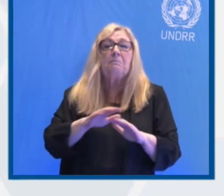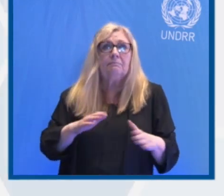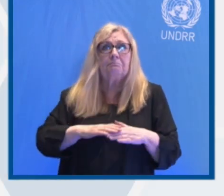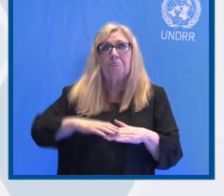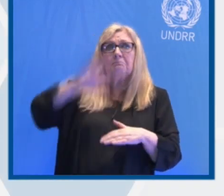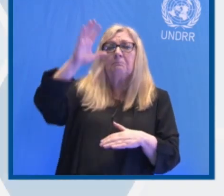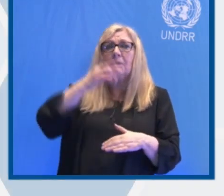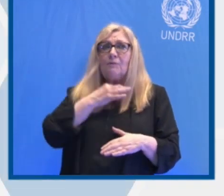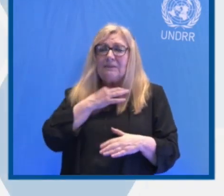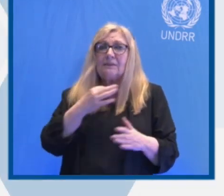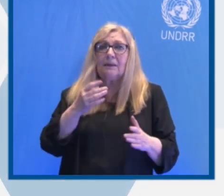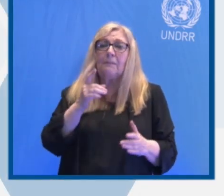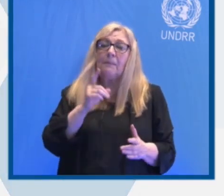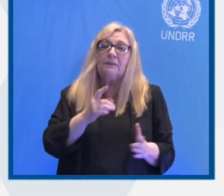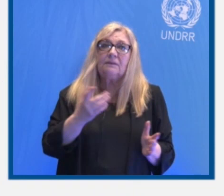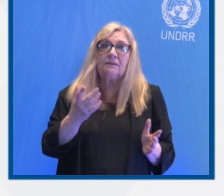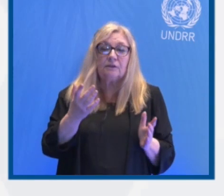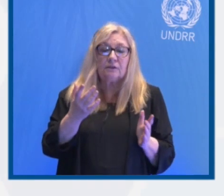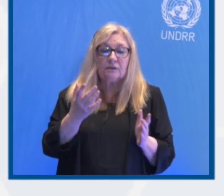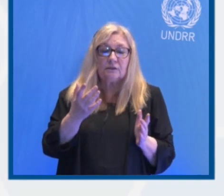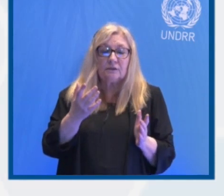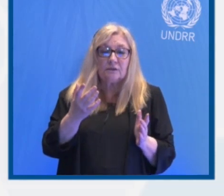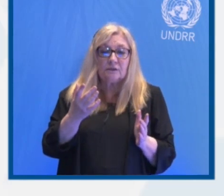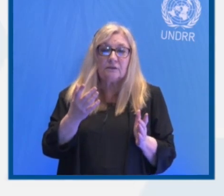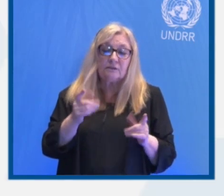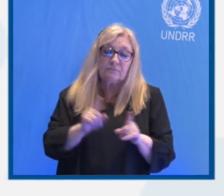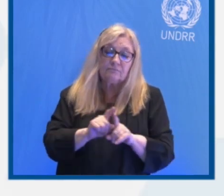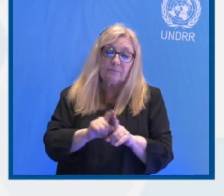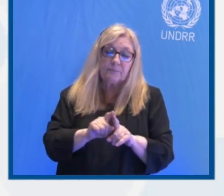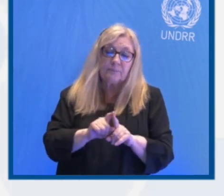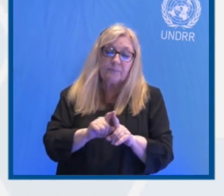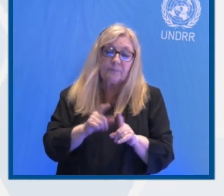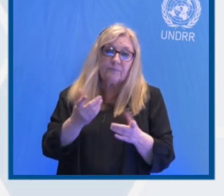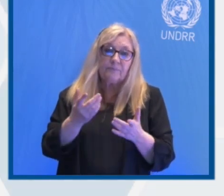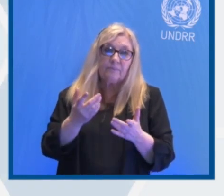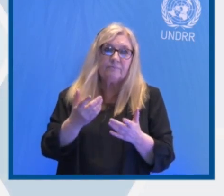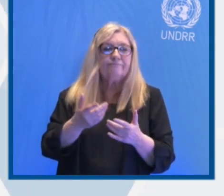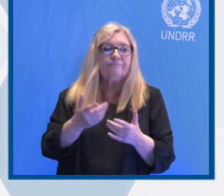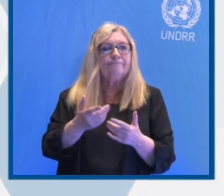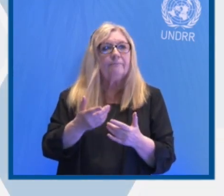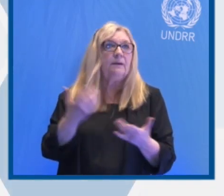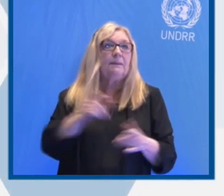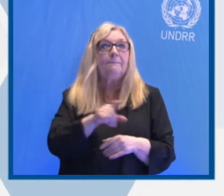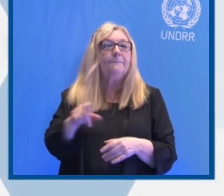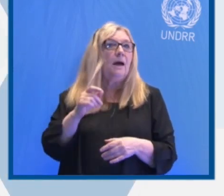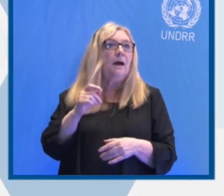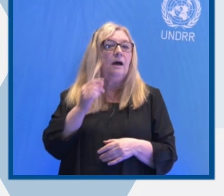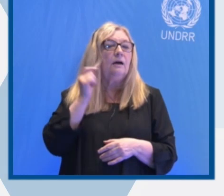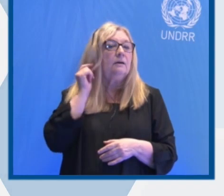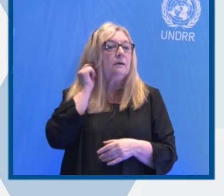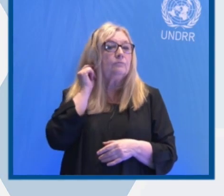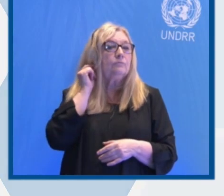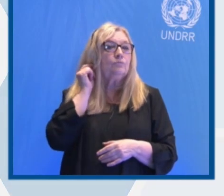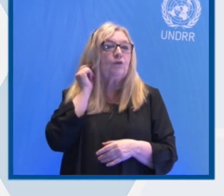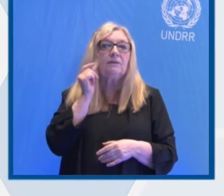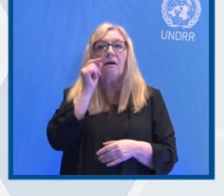risk, including the conditions for gender-based violence and inequality.